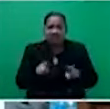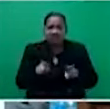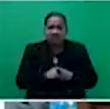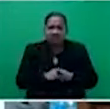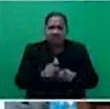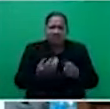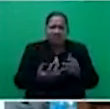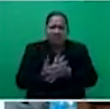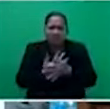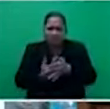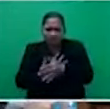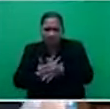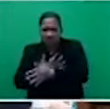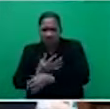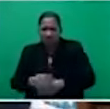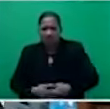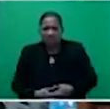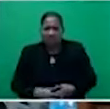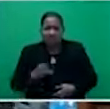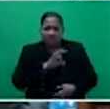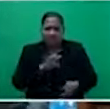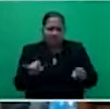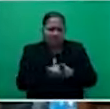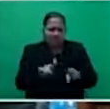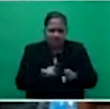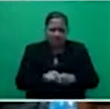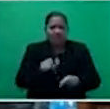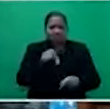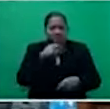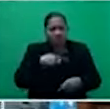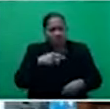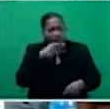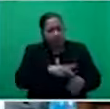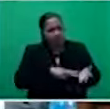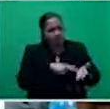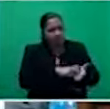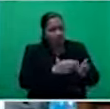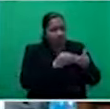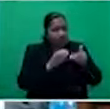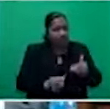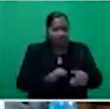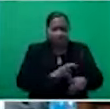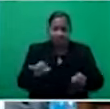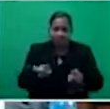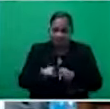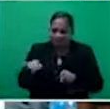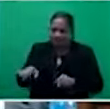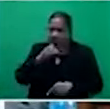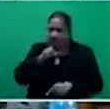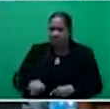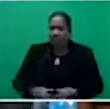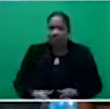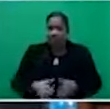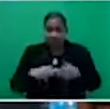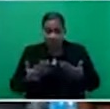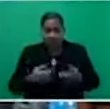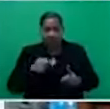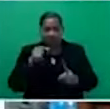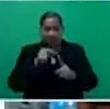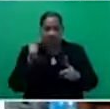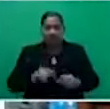on principles and values. Unlike this man. Unlike this man, sir. And Mr. Speaker, sir, I will now get back to my point regarding